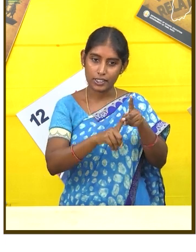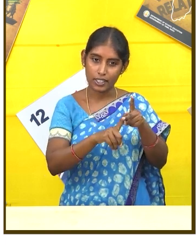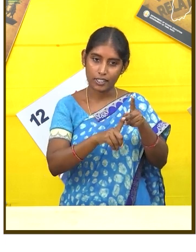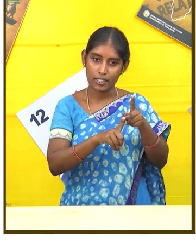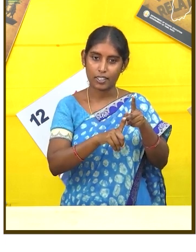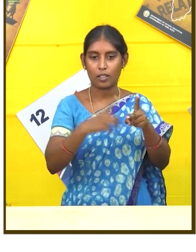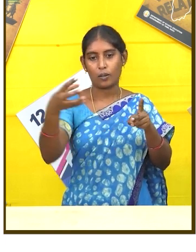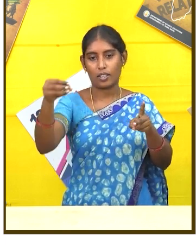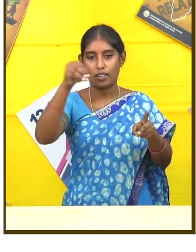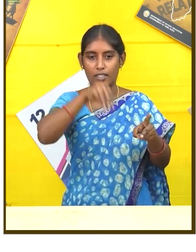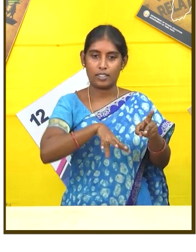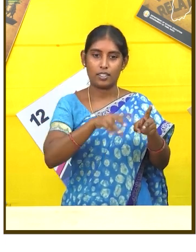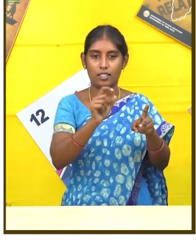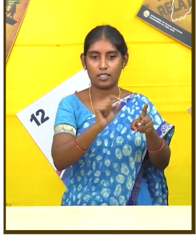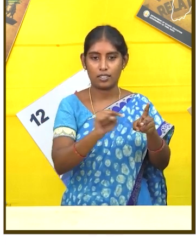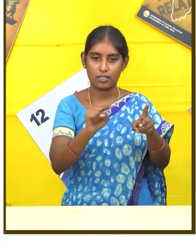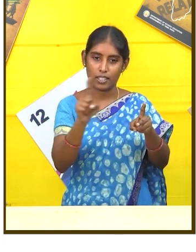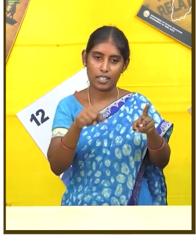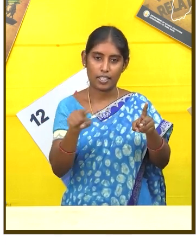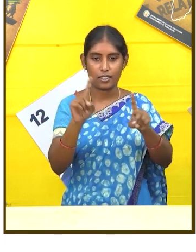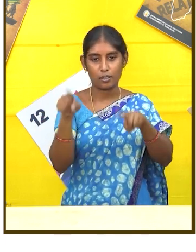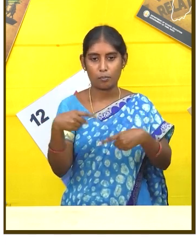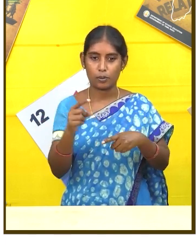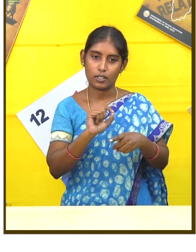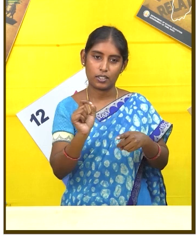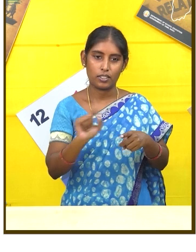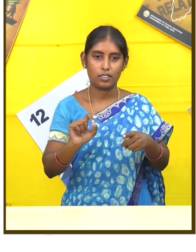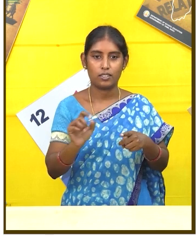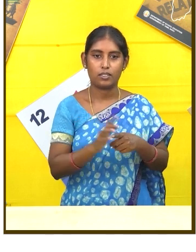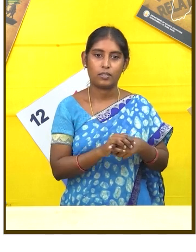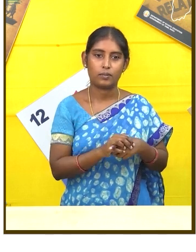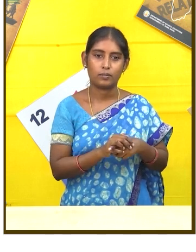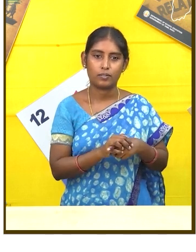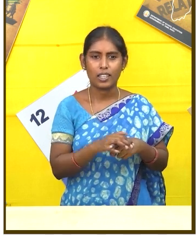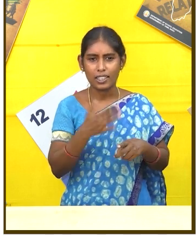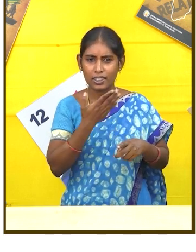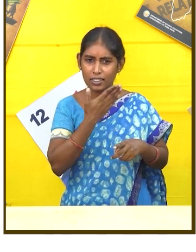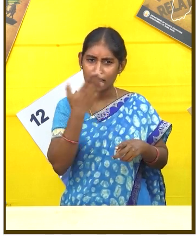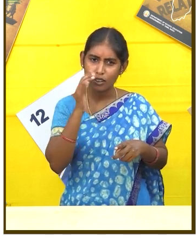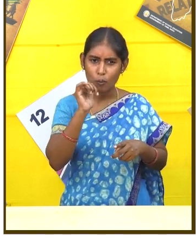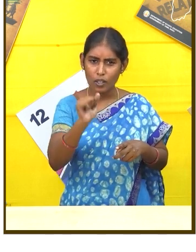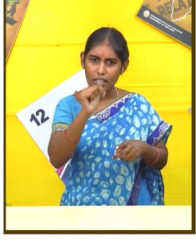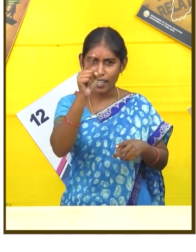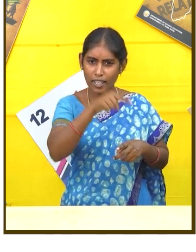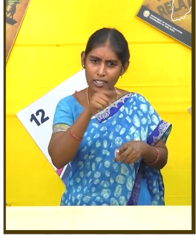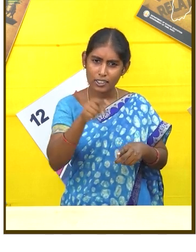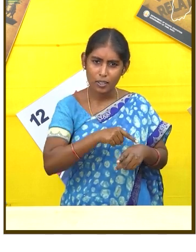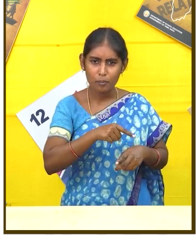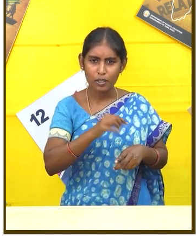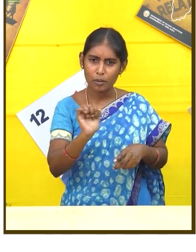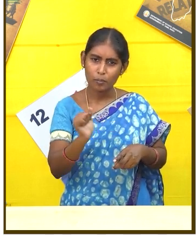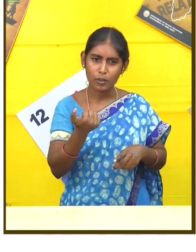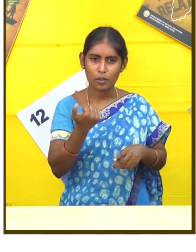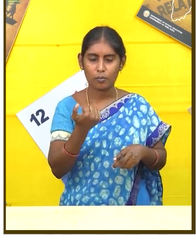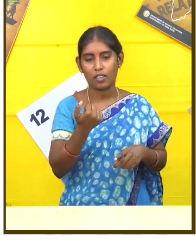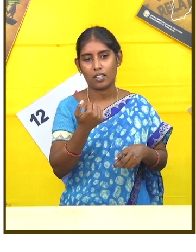in both the equations the coefficients are 1. So either you can cancel the y or you can